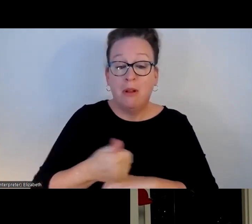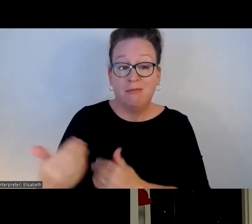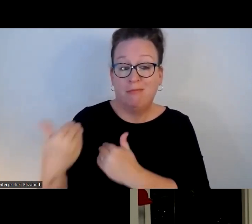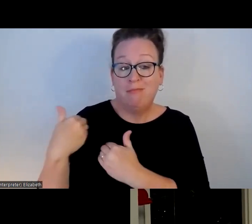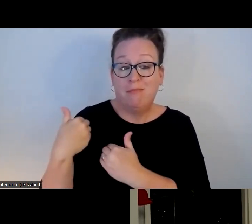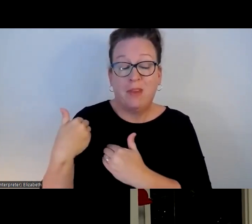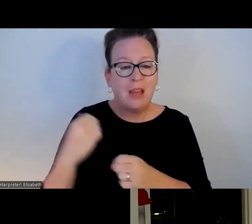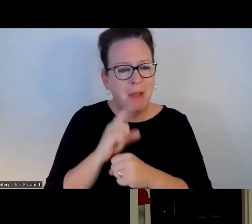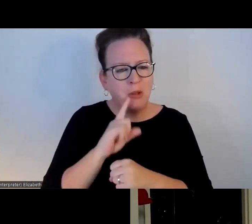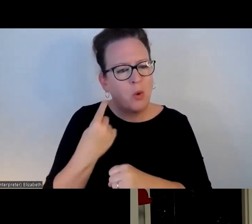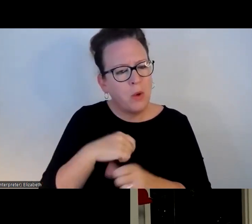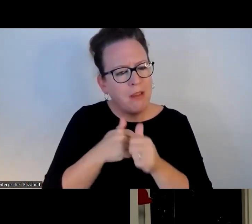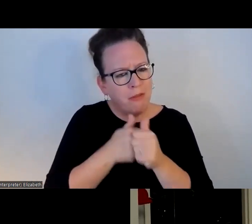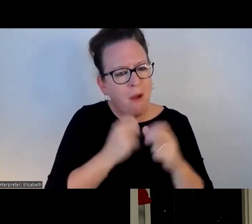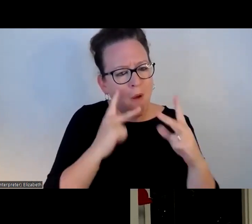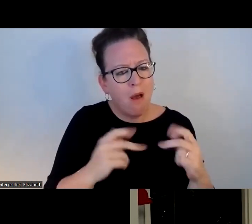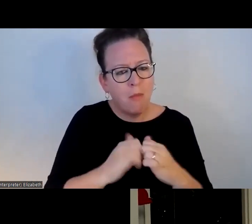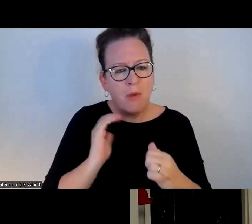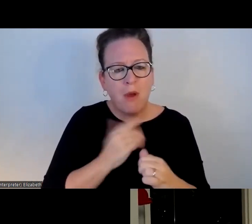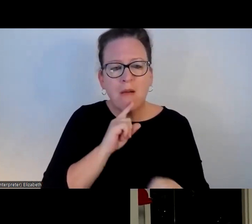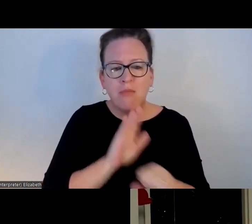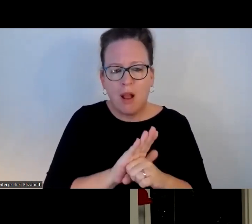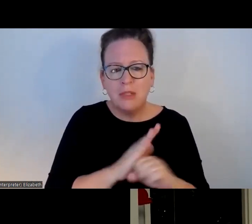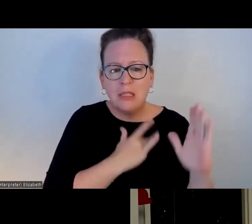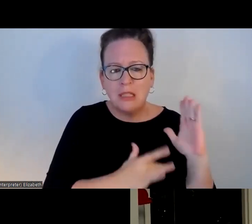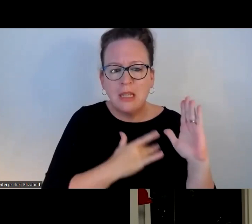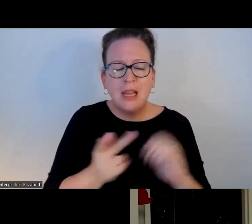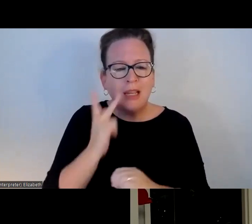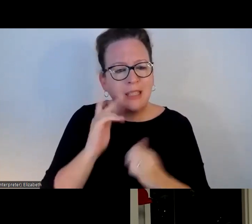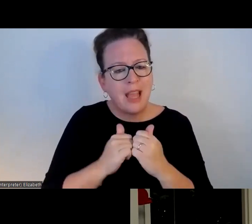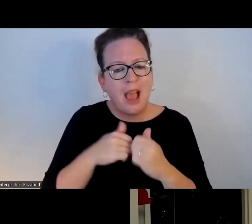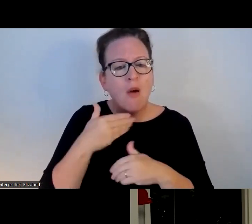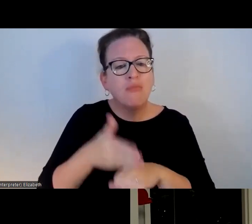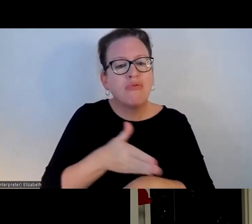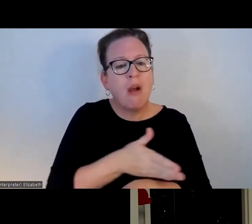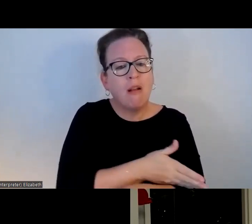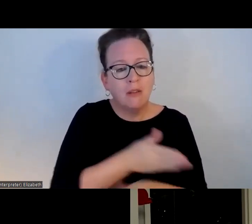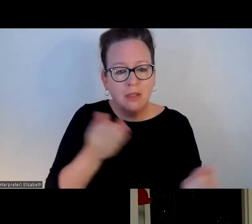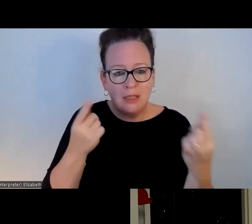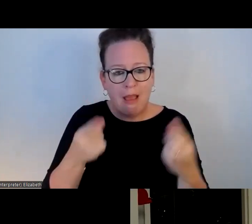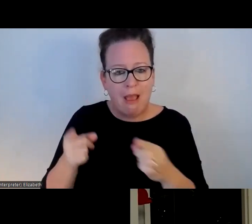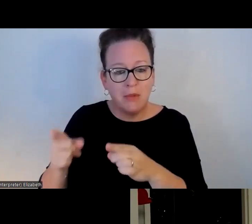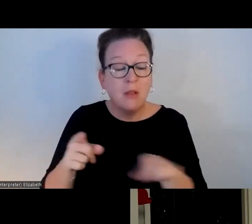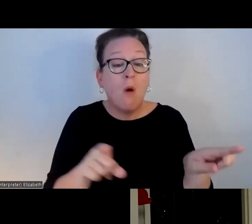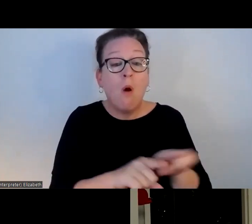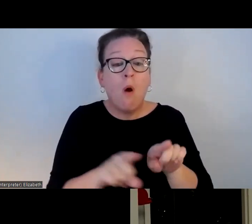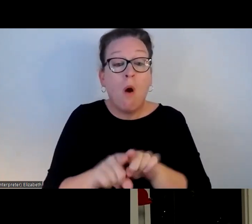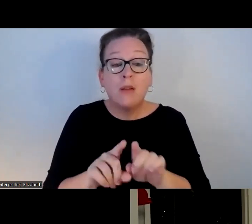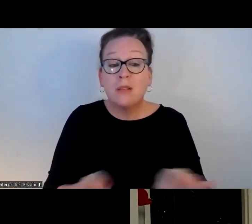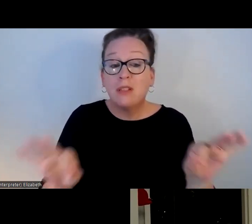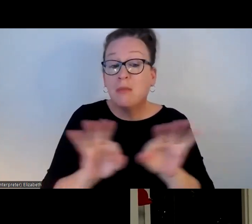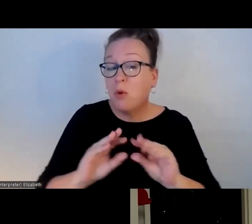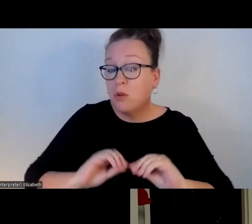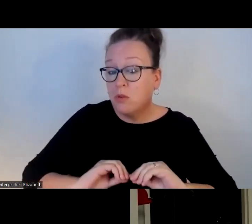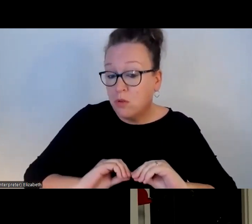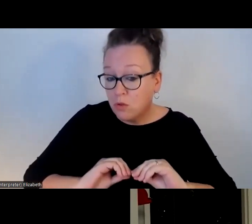our promises are being made and to see how progress is happening, as well as, clarifying what is the accountability